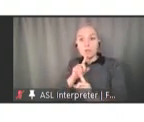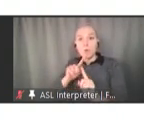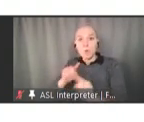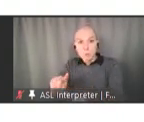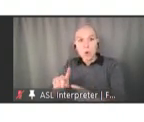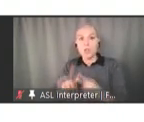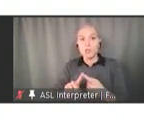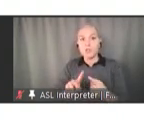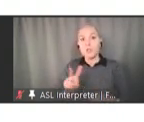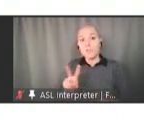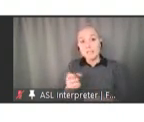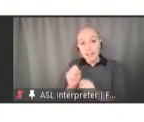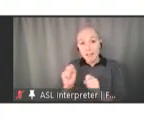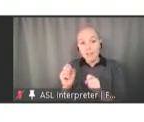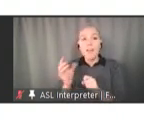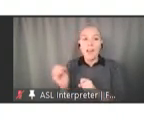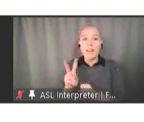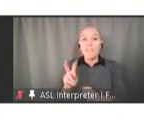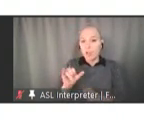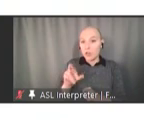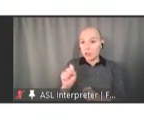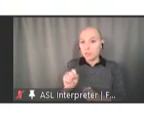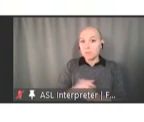in VSAFE. Next slide.